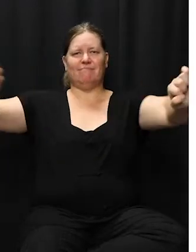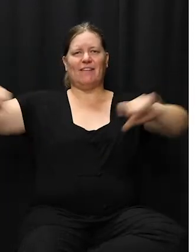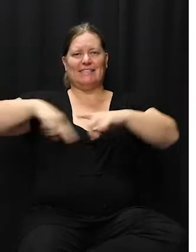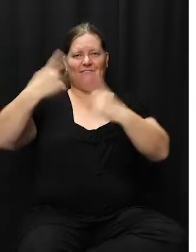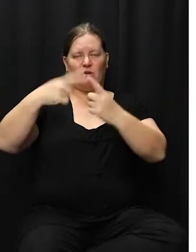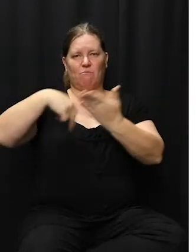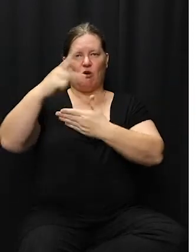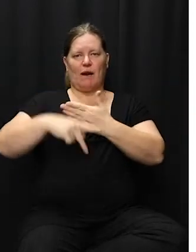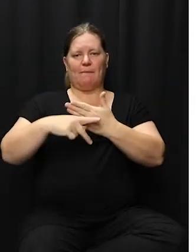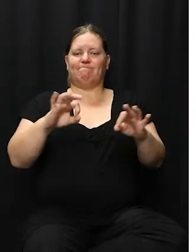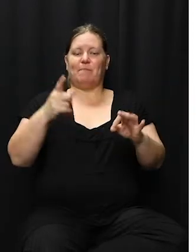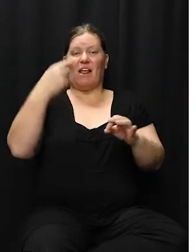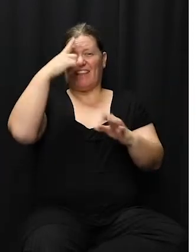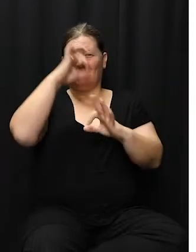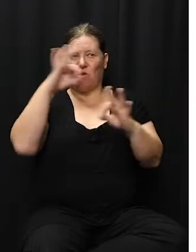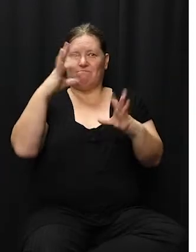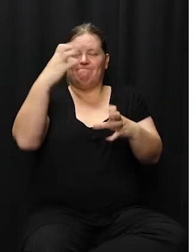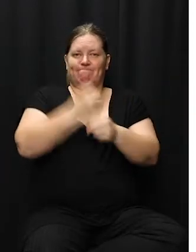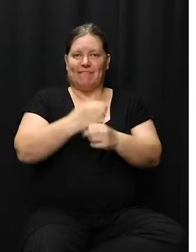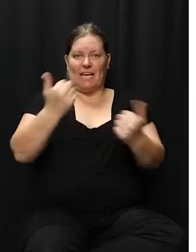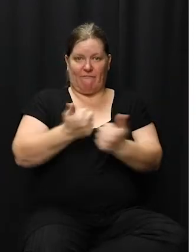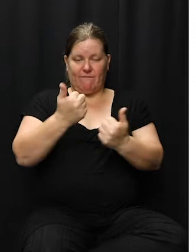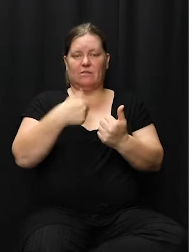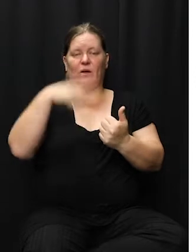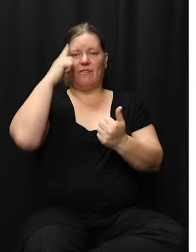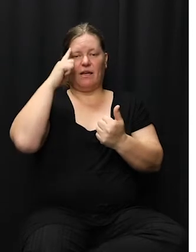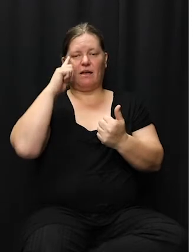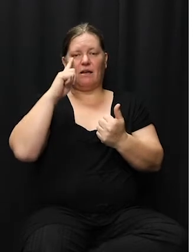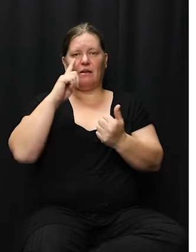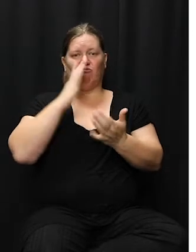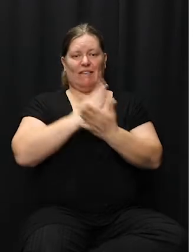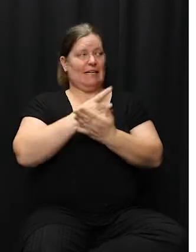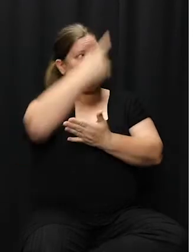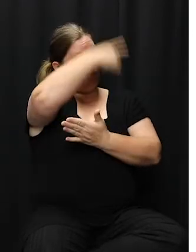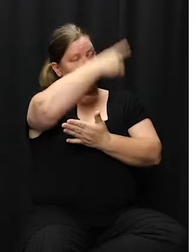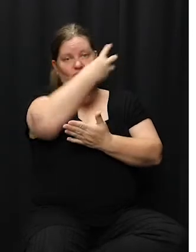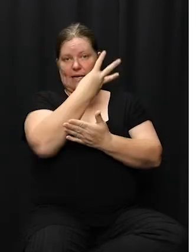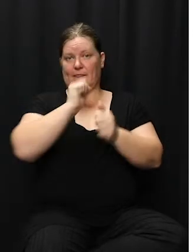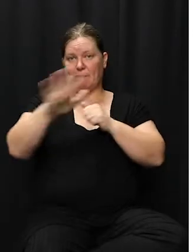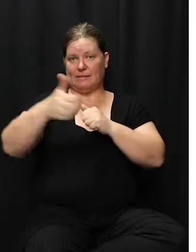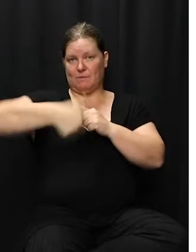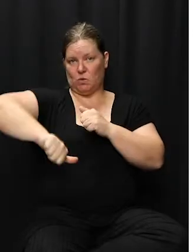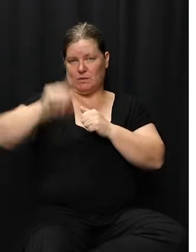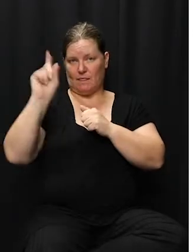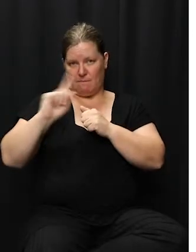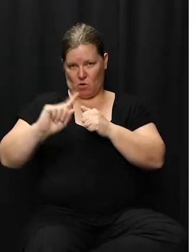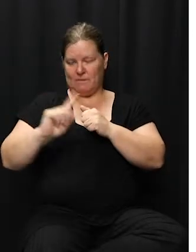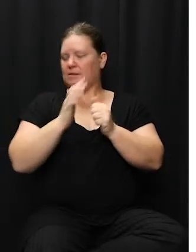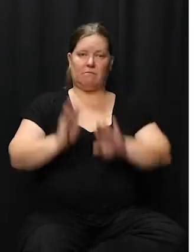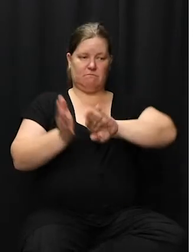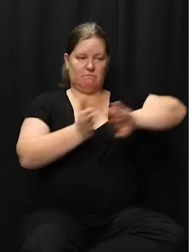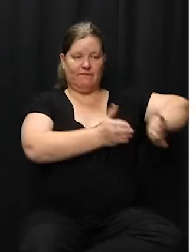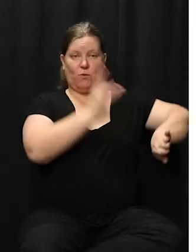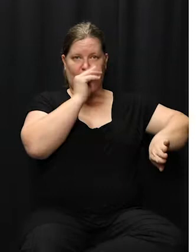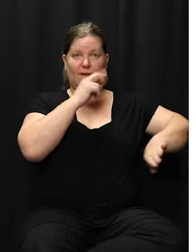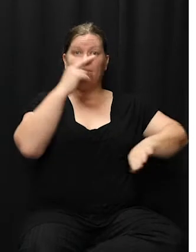but I don't think it's comprehensive enough. And I think these 3 are the best tools to be using at the moment. So leaving